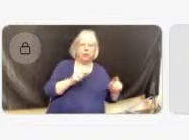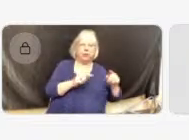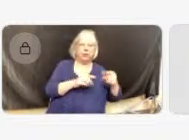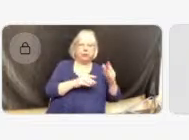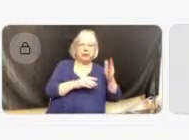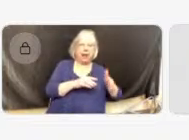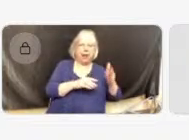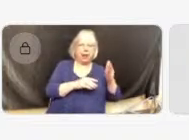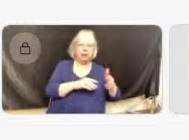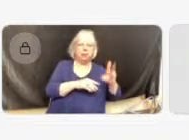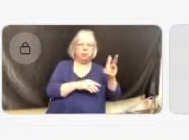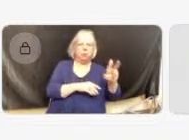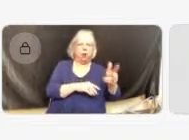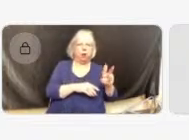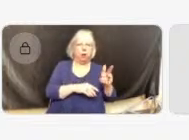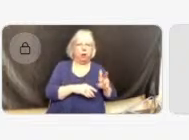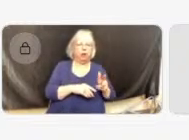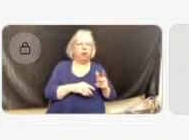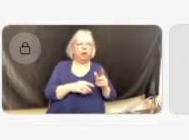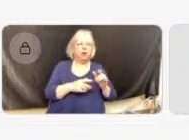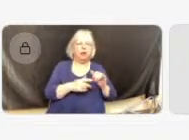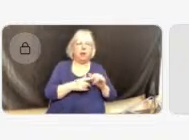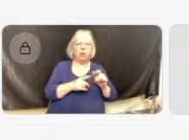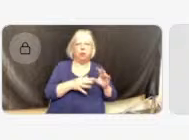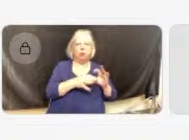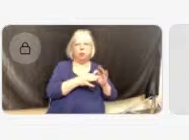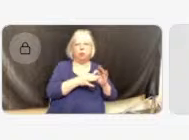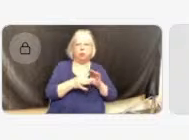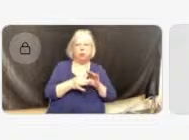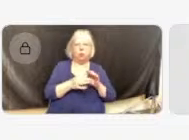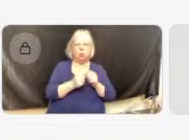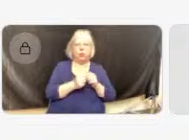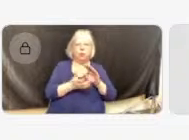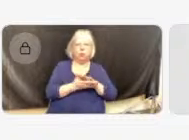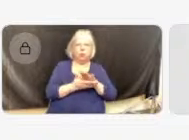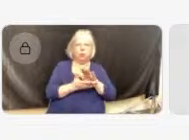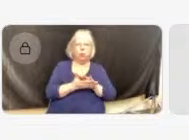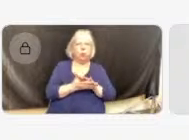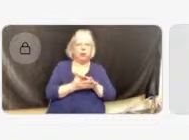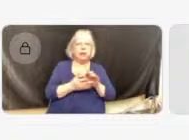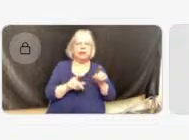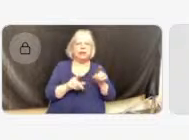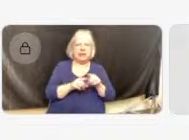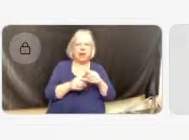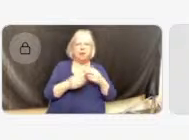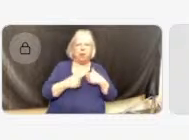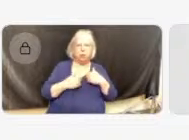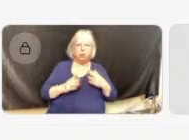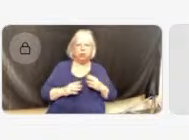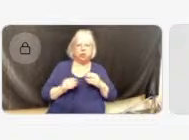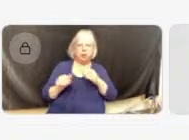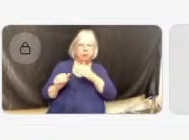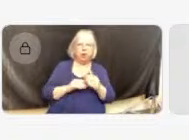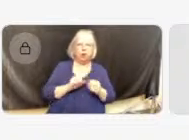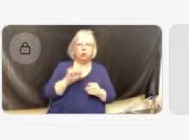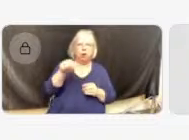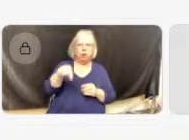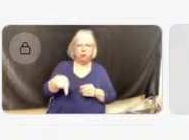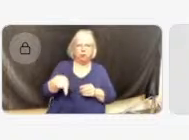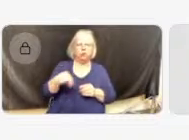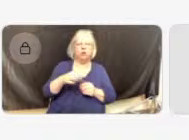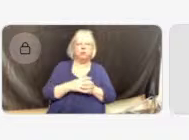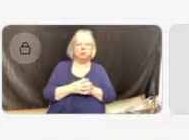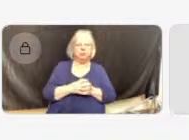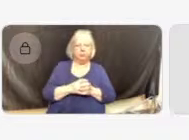in the past as, along with the school, which is the same ownership across the street. The